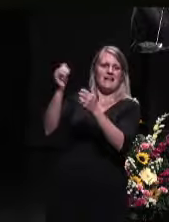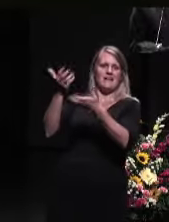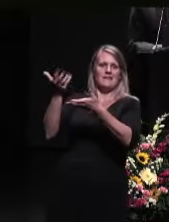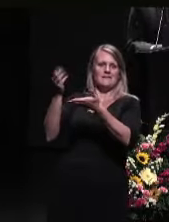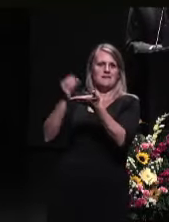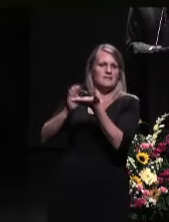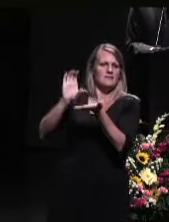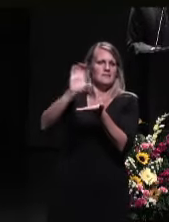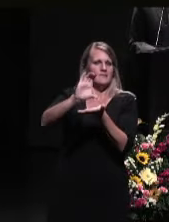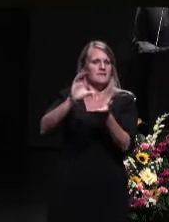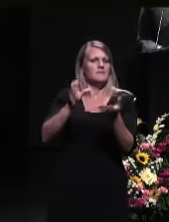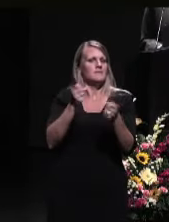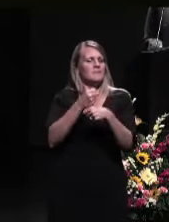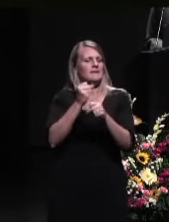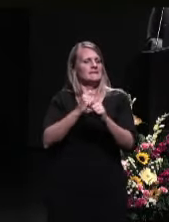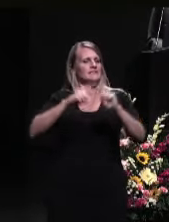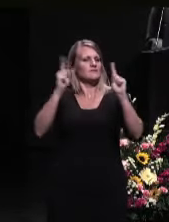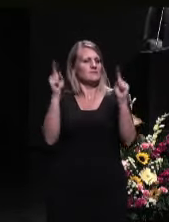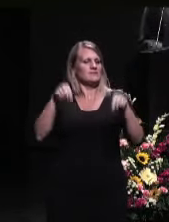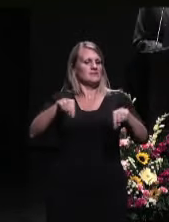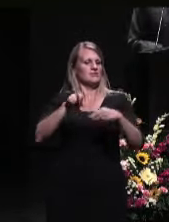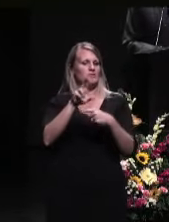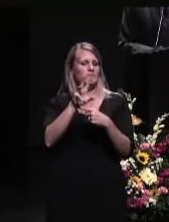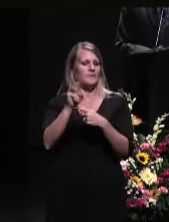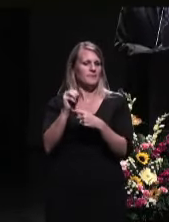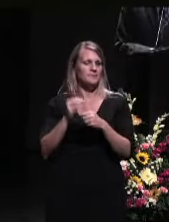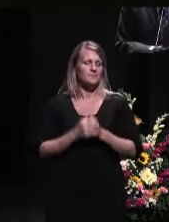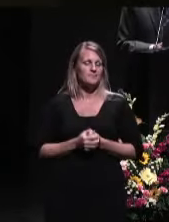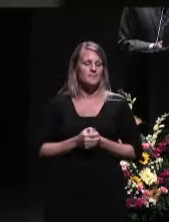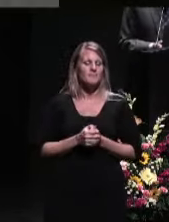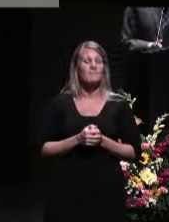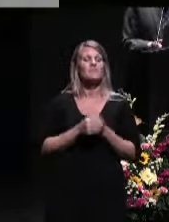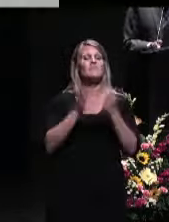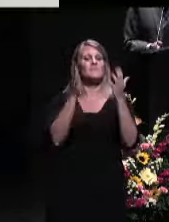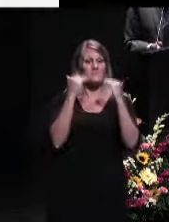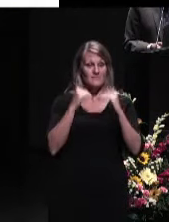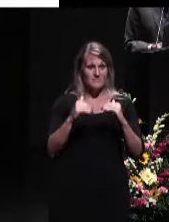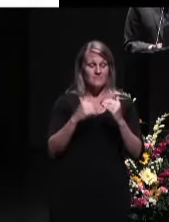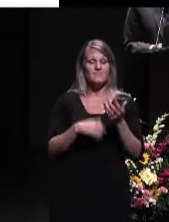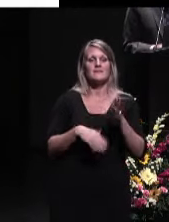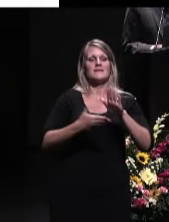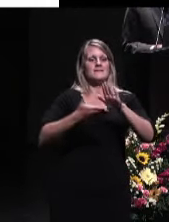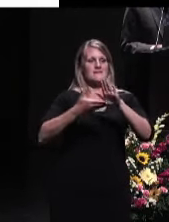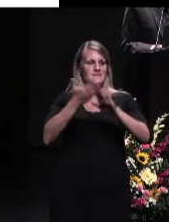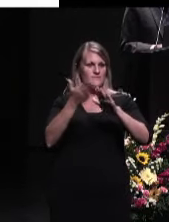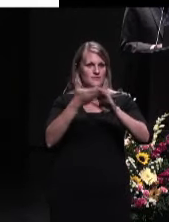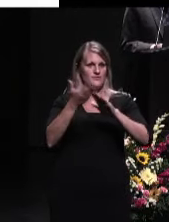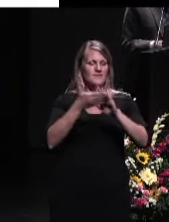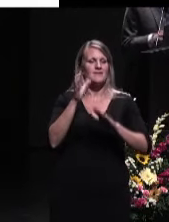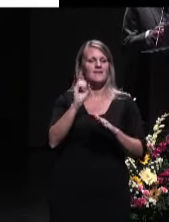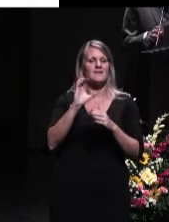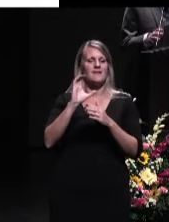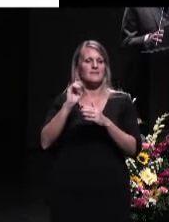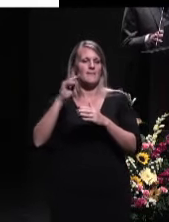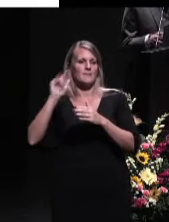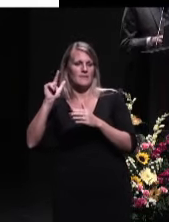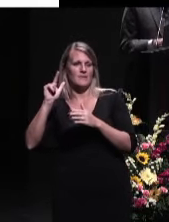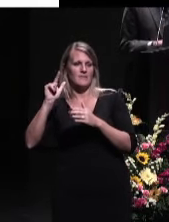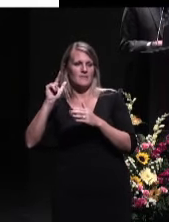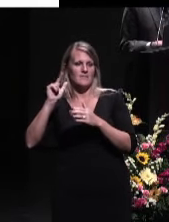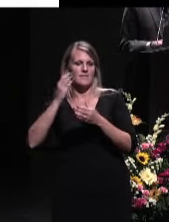UWM. So the next area of momentum deals with our operating and capital budget. And we're in a good